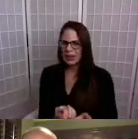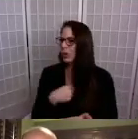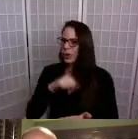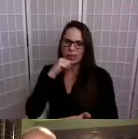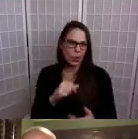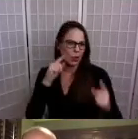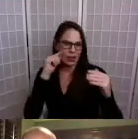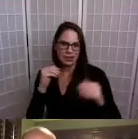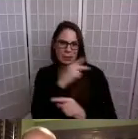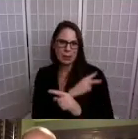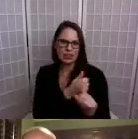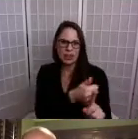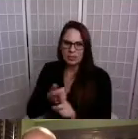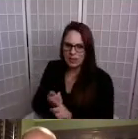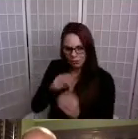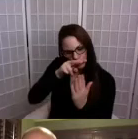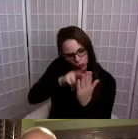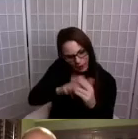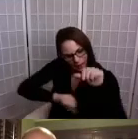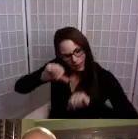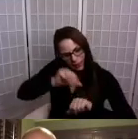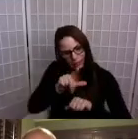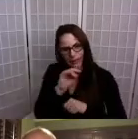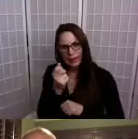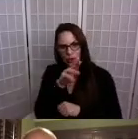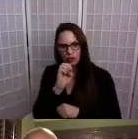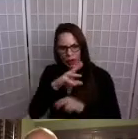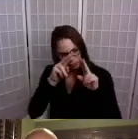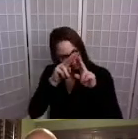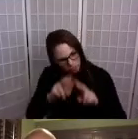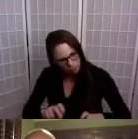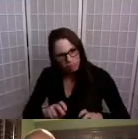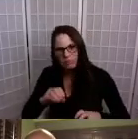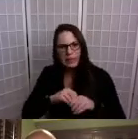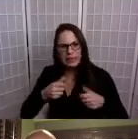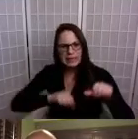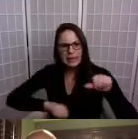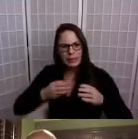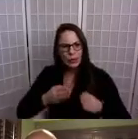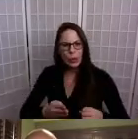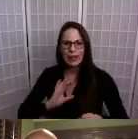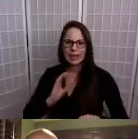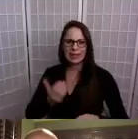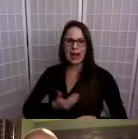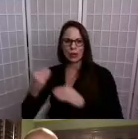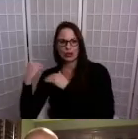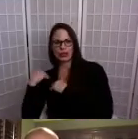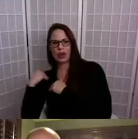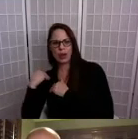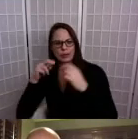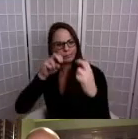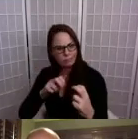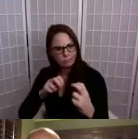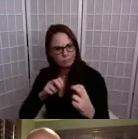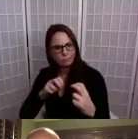scientific literature and critique it in a scientific manner, but that's really our job to do that with the patient and to help the